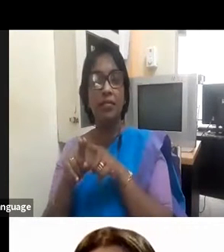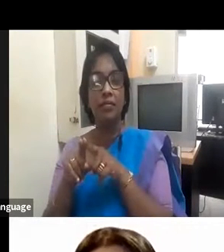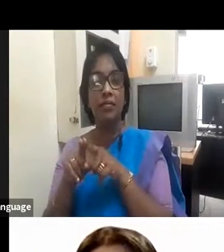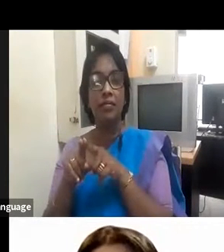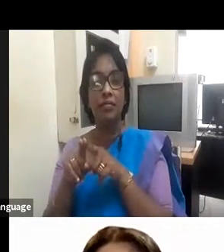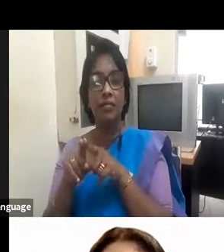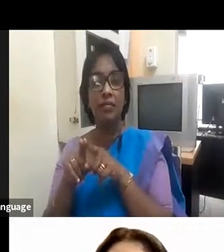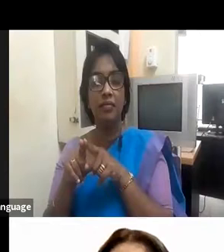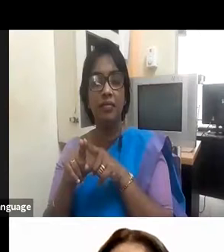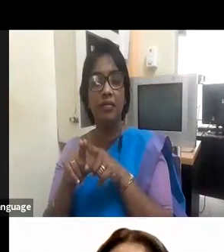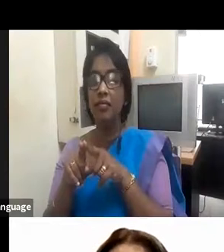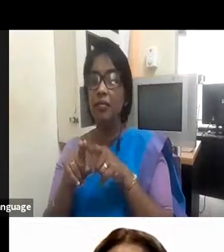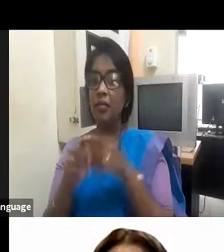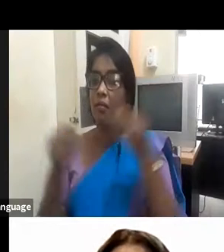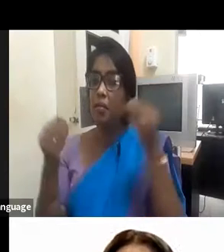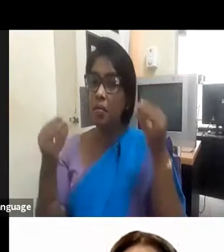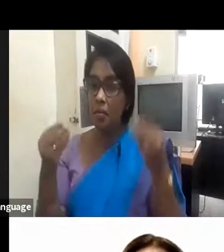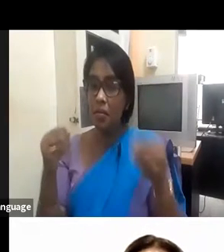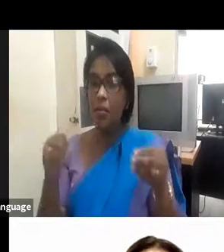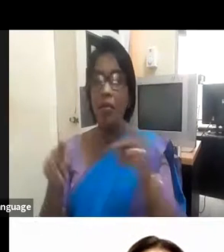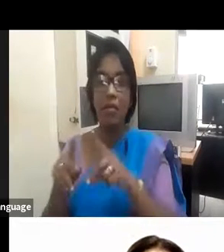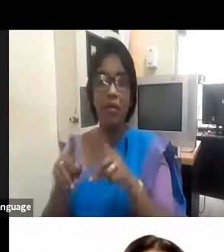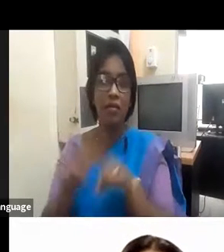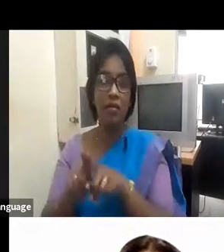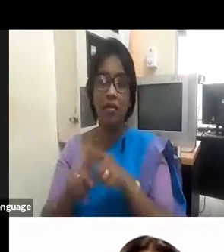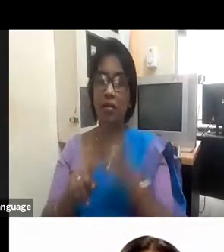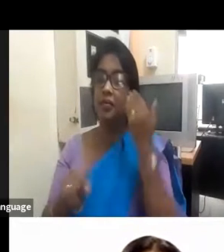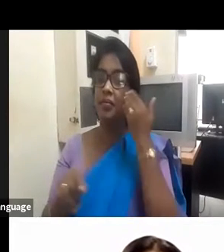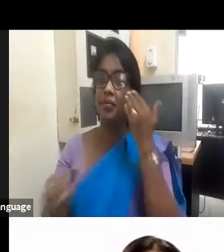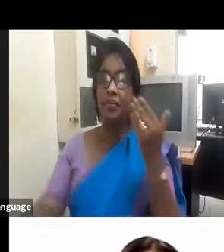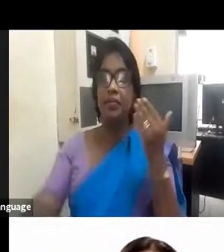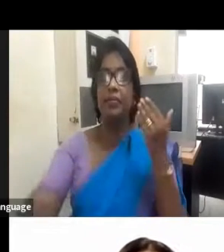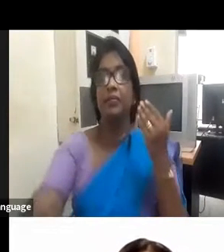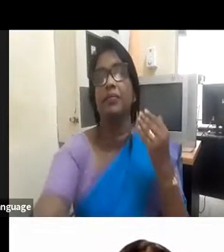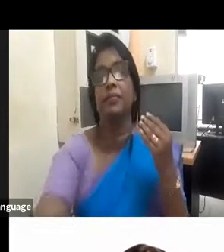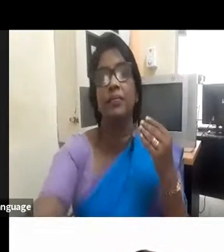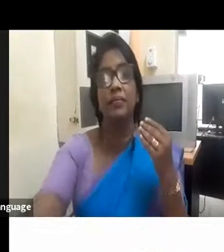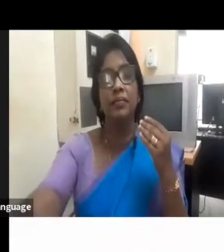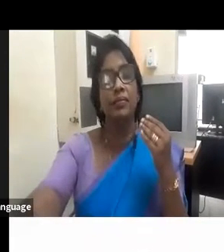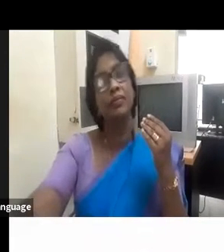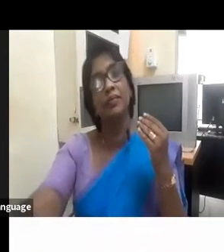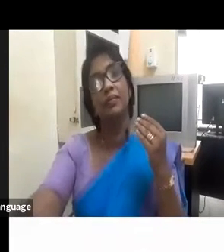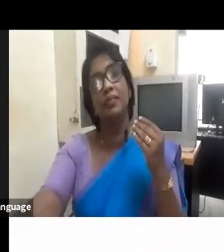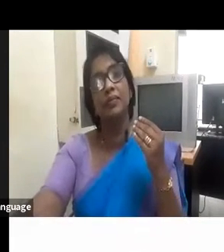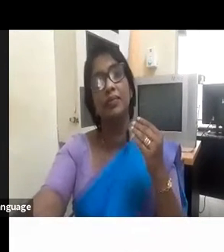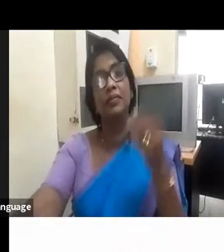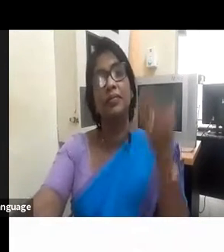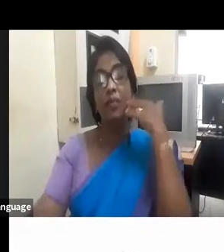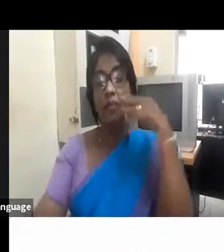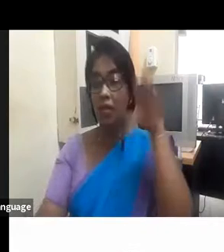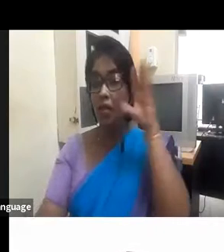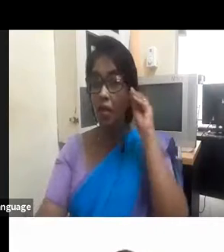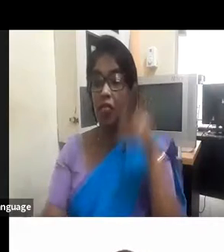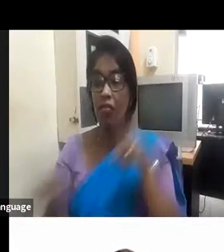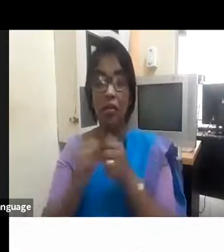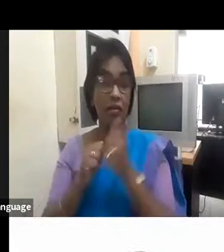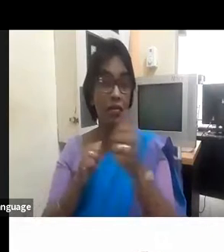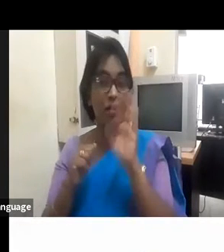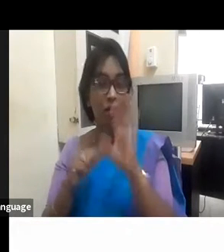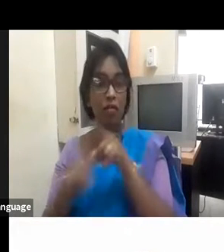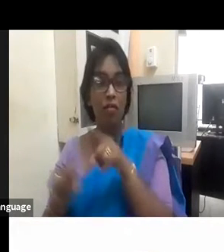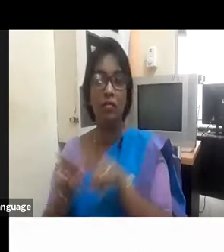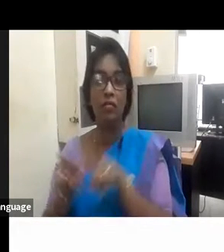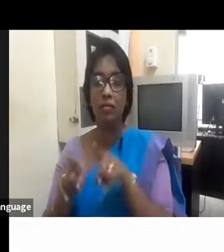labor market, as I say, and what is available there, and how we actually anchor also at the national level and